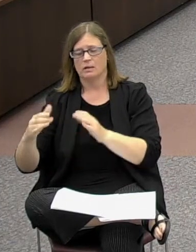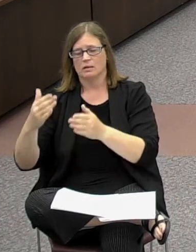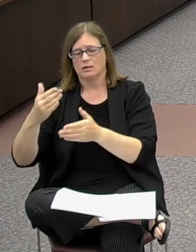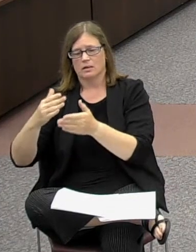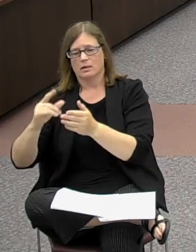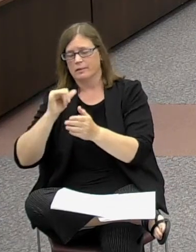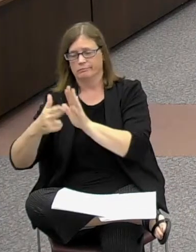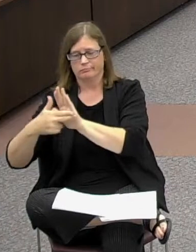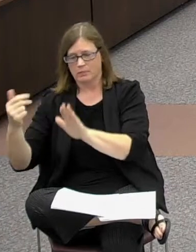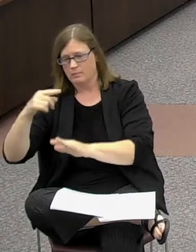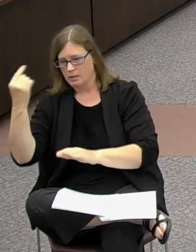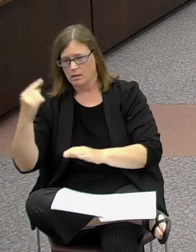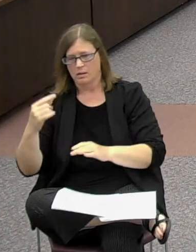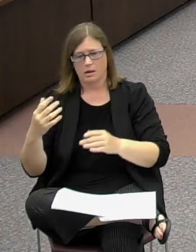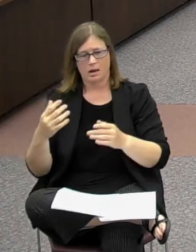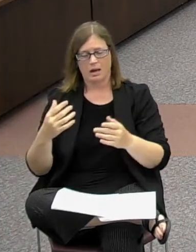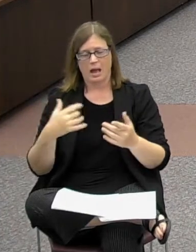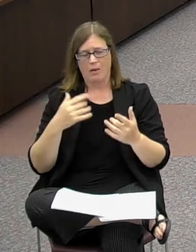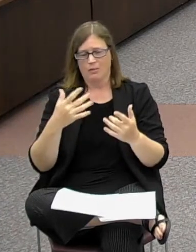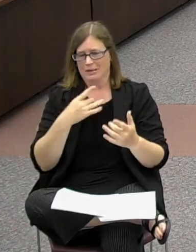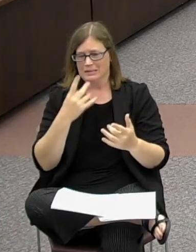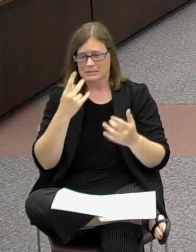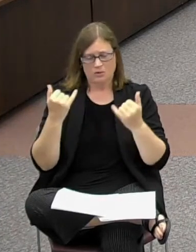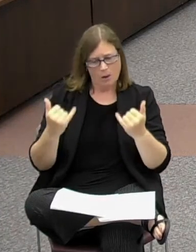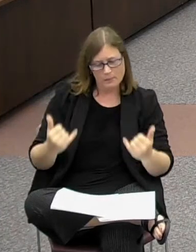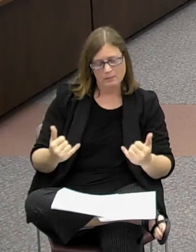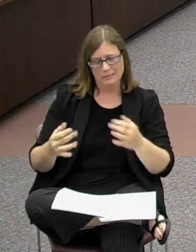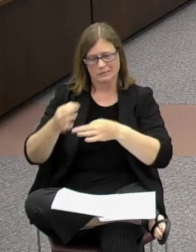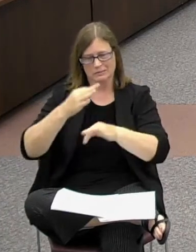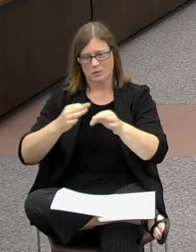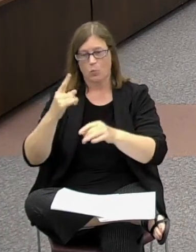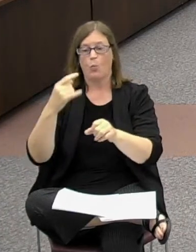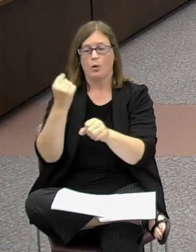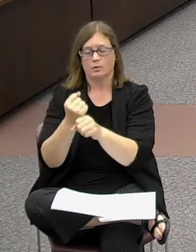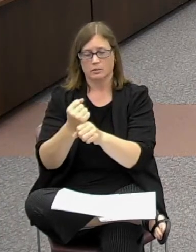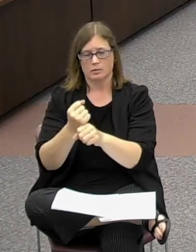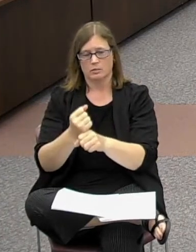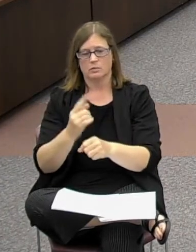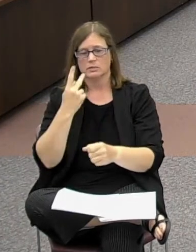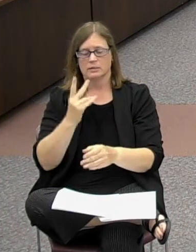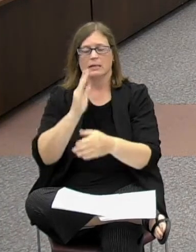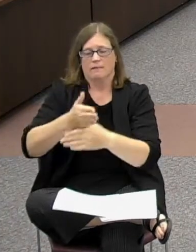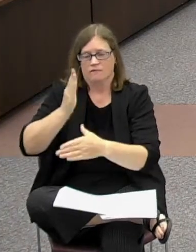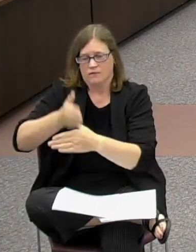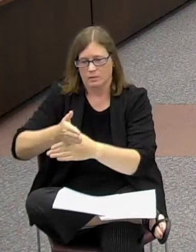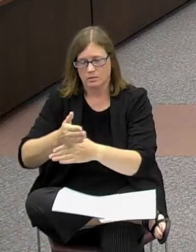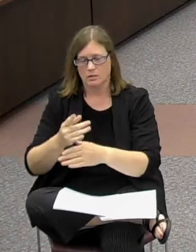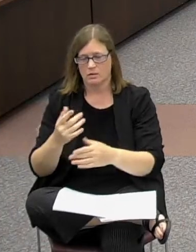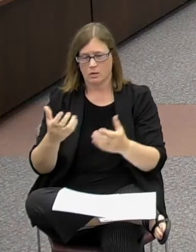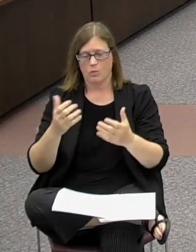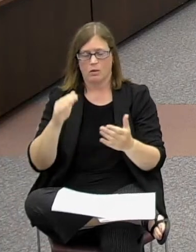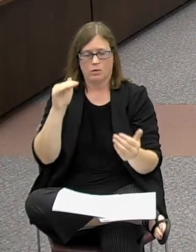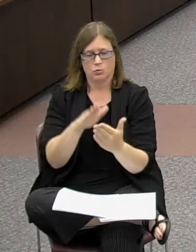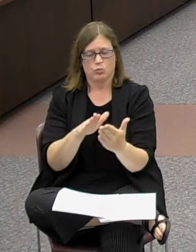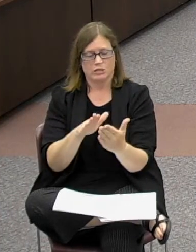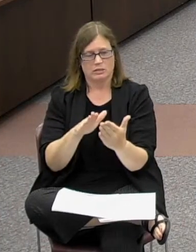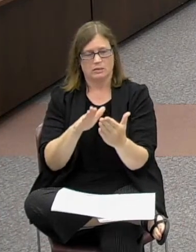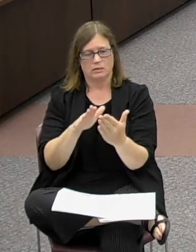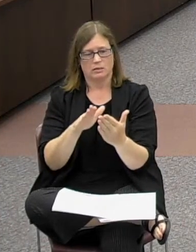updates instead of waiting a whole nother year to see if initiatives and interventions that we're putting in place are addressing